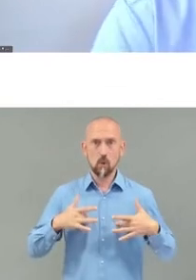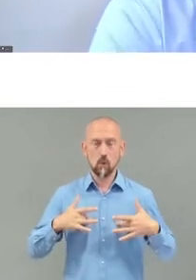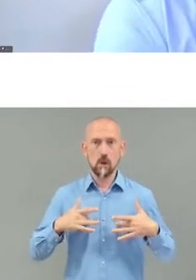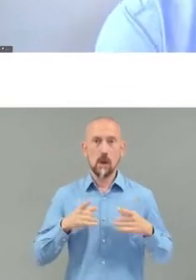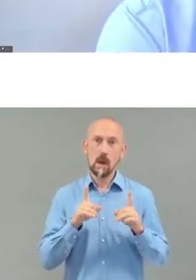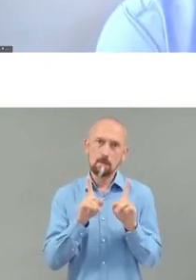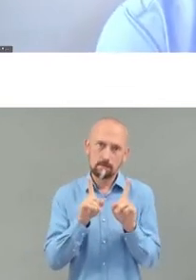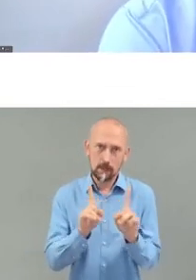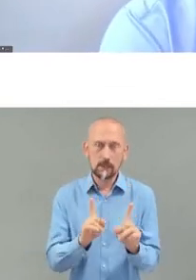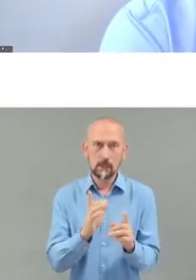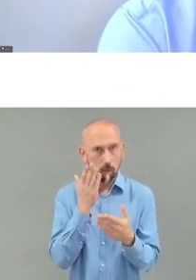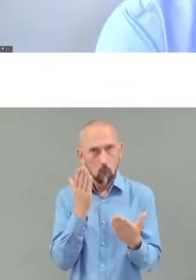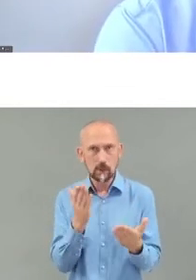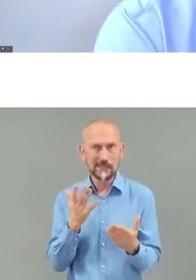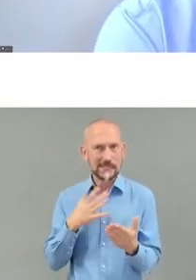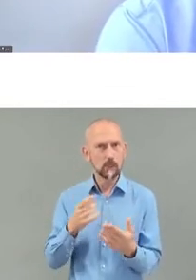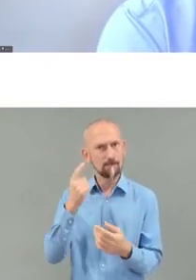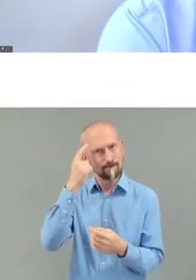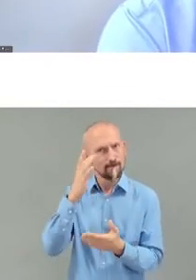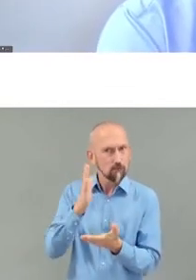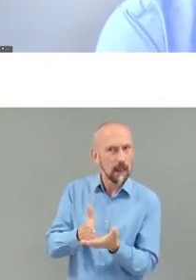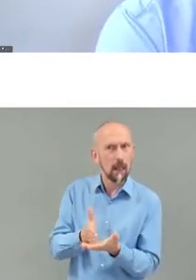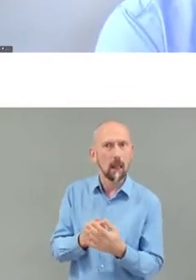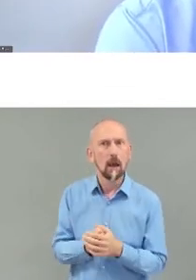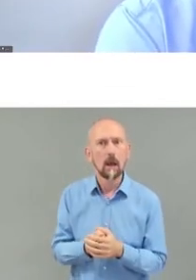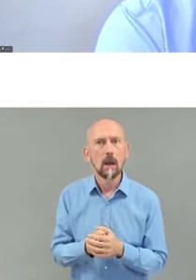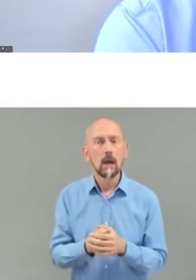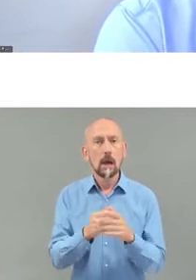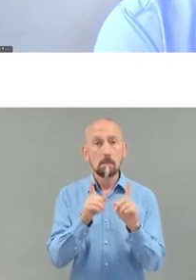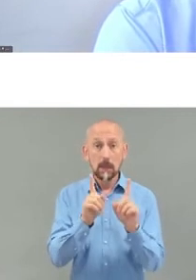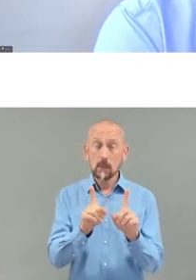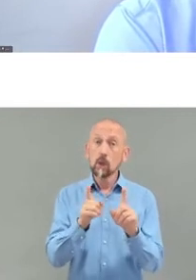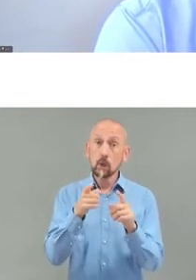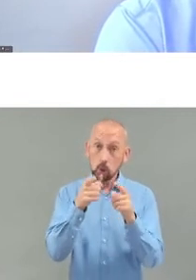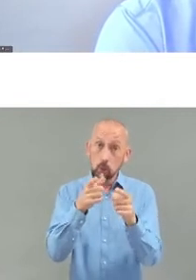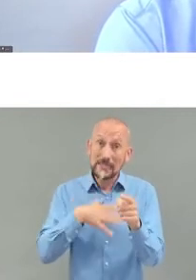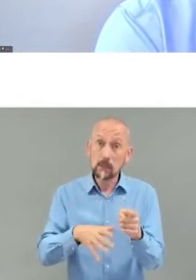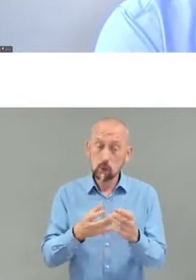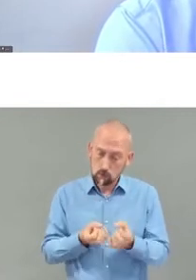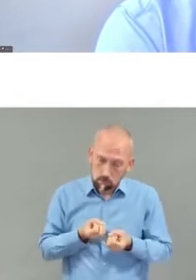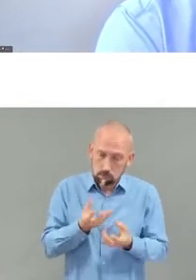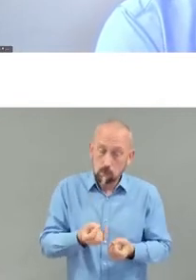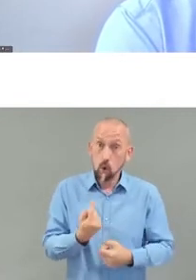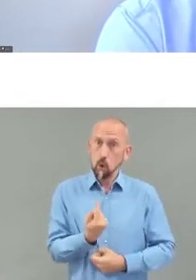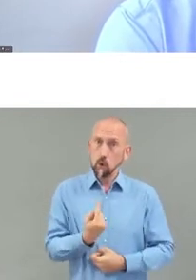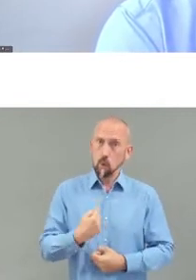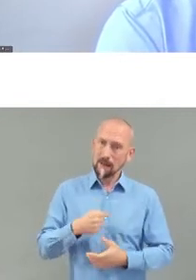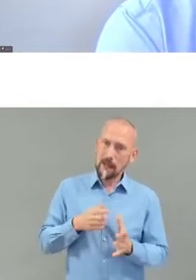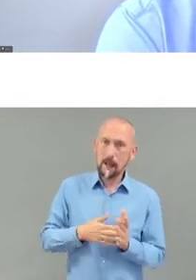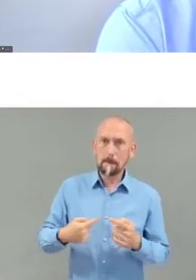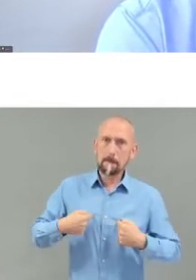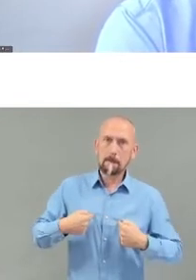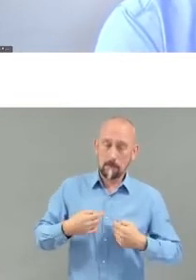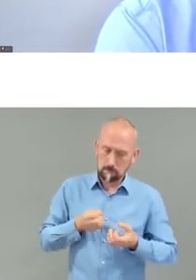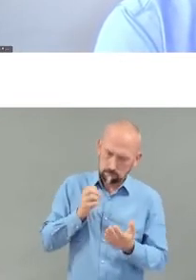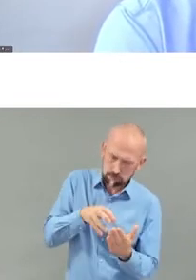that. But I always say to people, you need to put who you are, how much you want to put, and how much you feel comfortable to put.